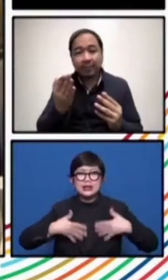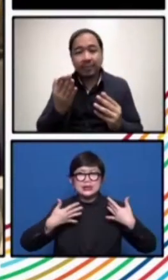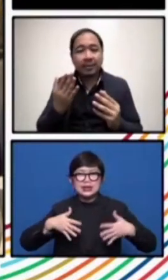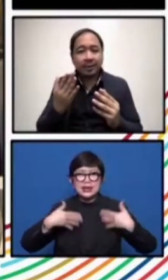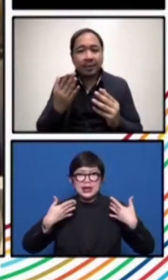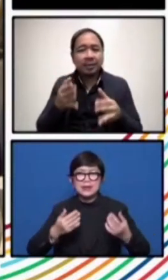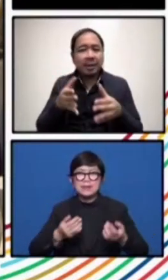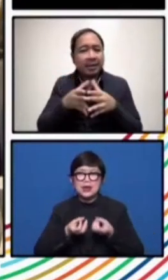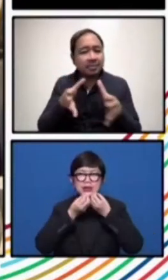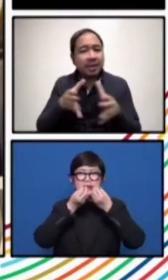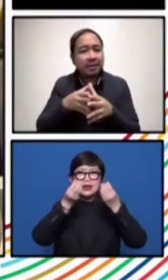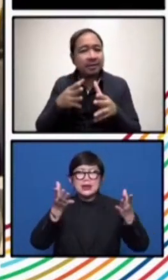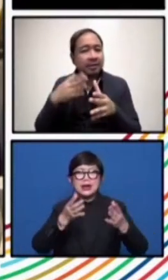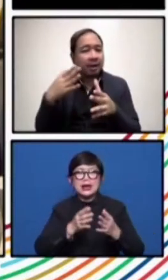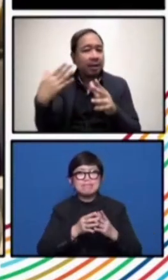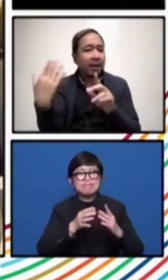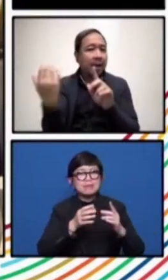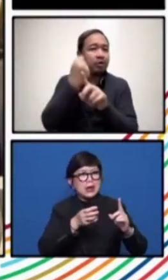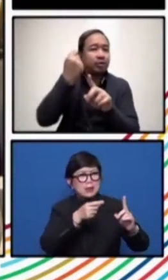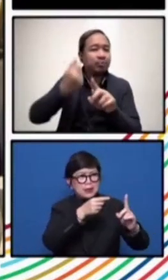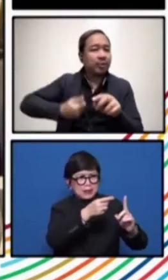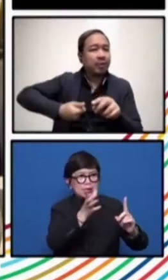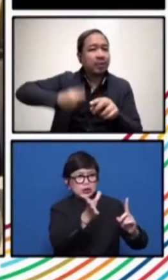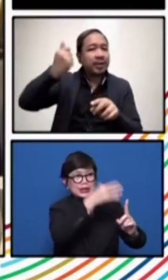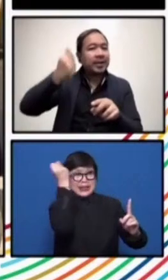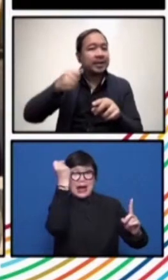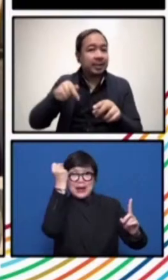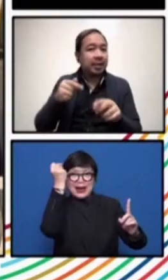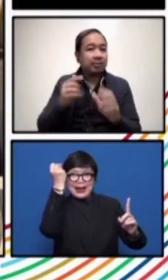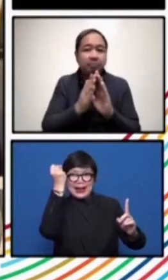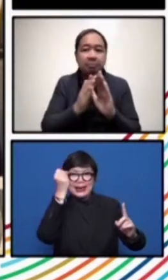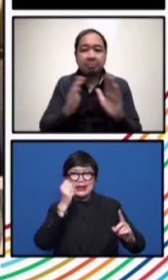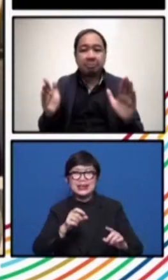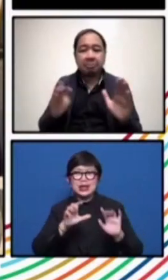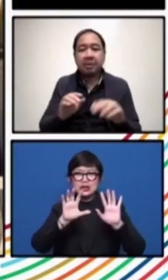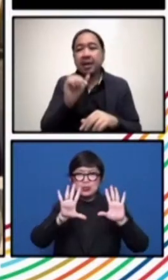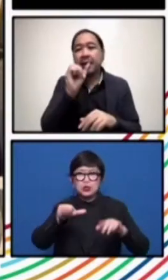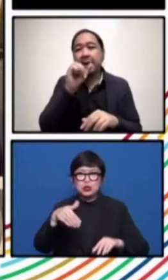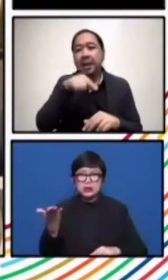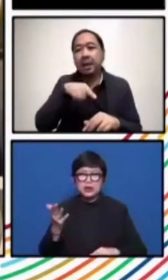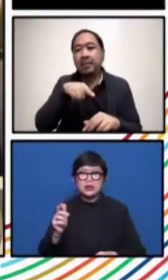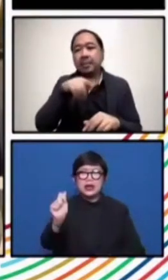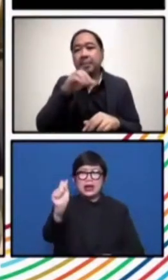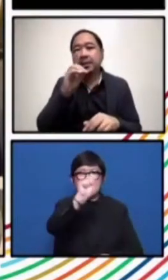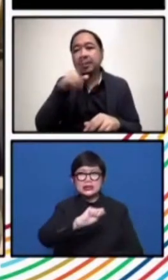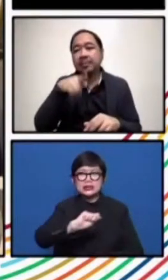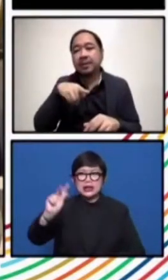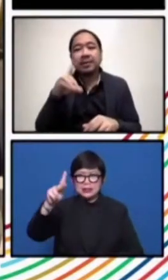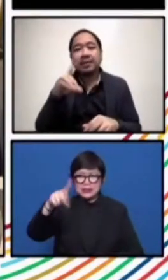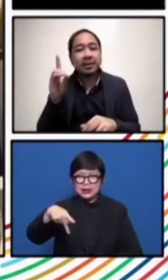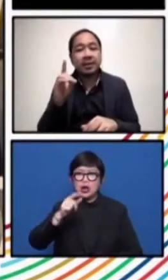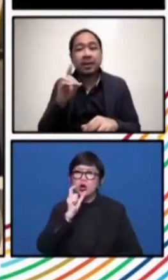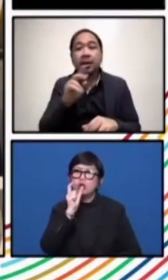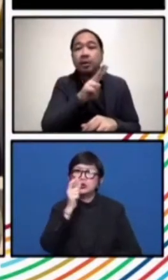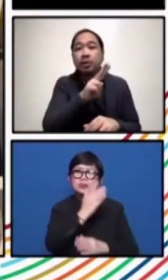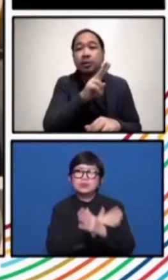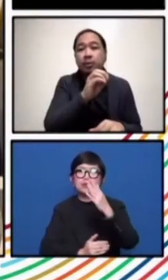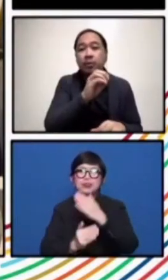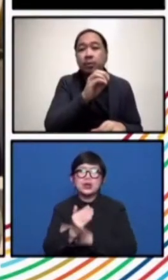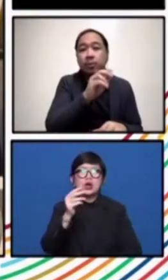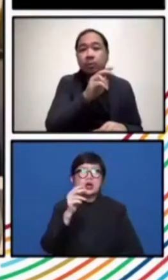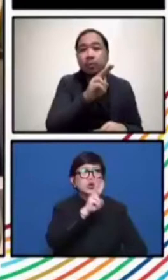achievements decade for a person with disability to 2023 to